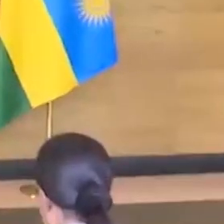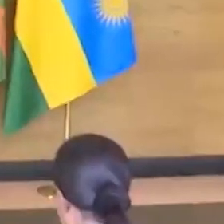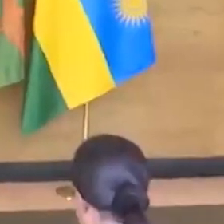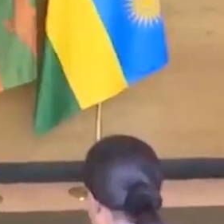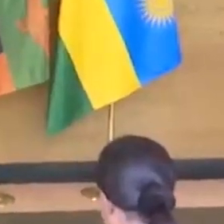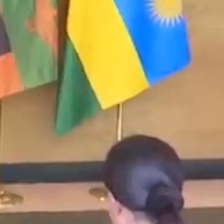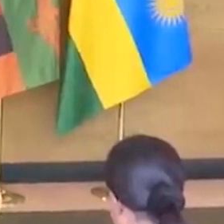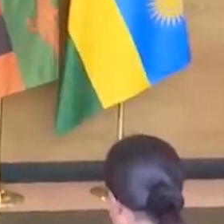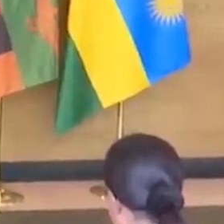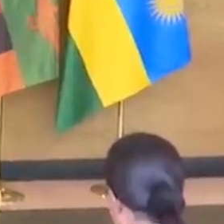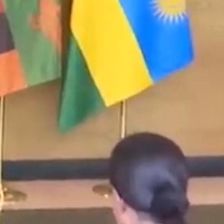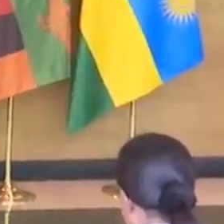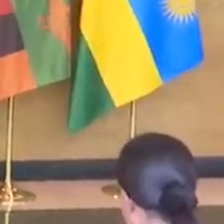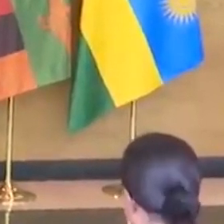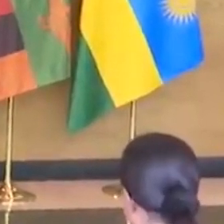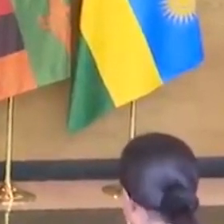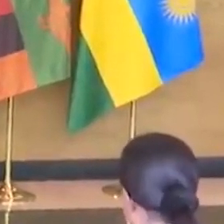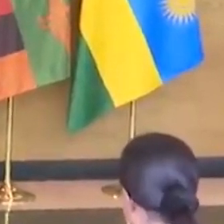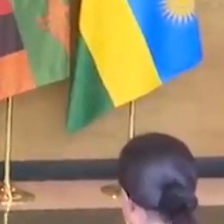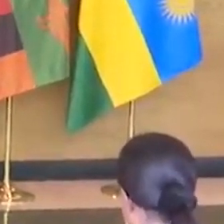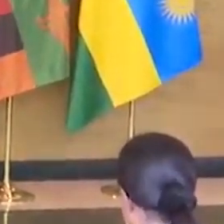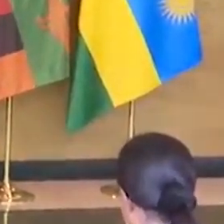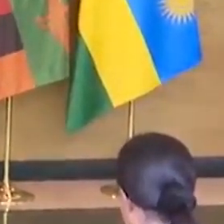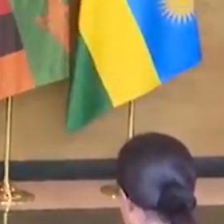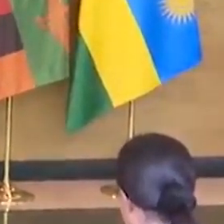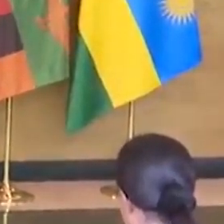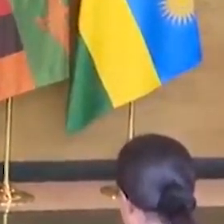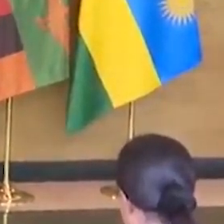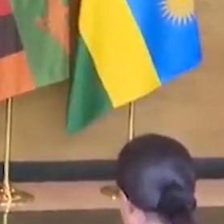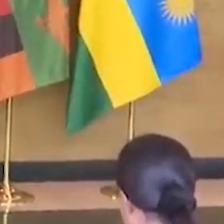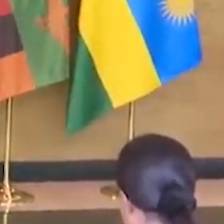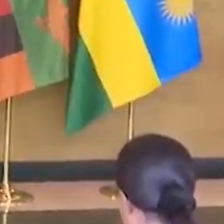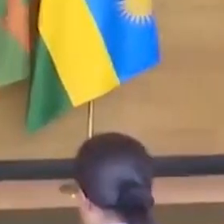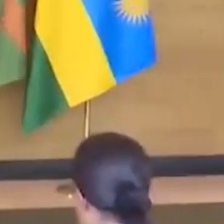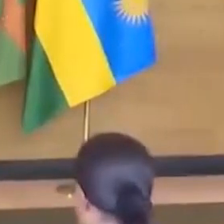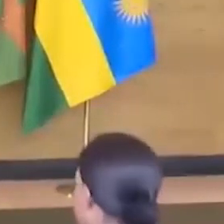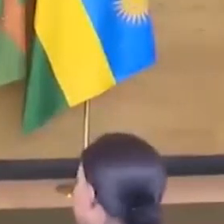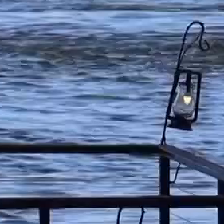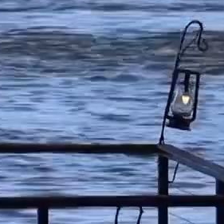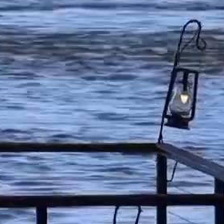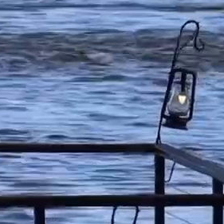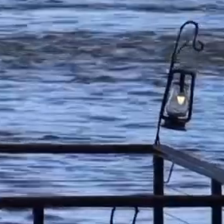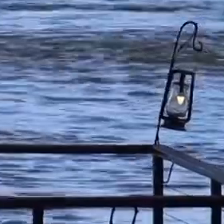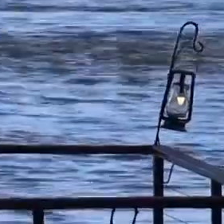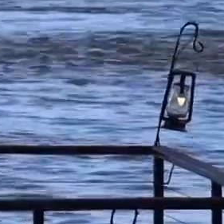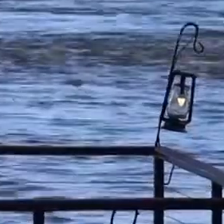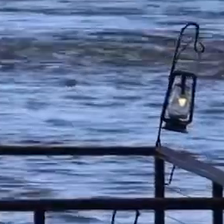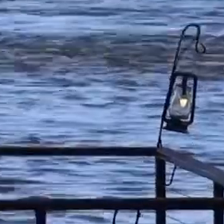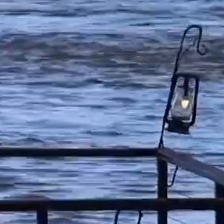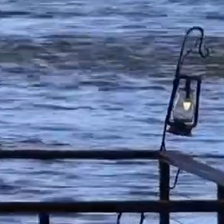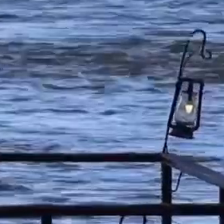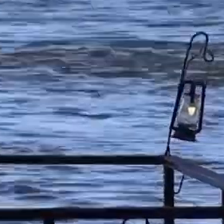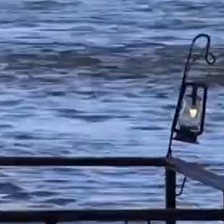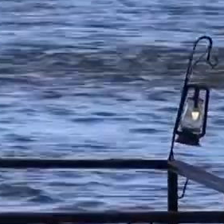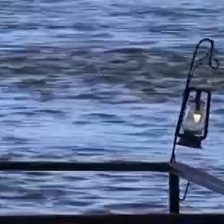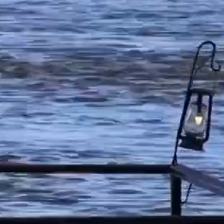various sectors like agriculture, tourism, defense, infrastructure development, and knowledge sharing